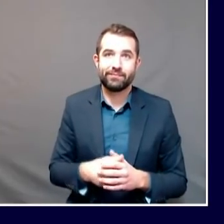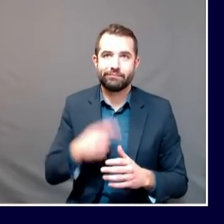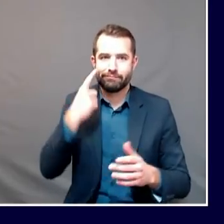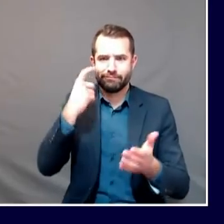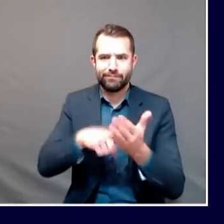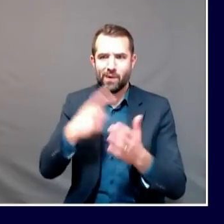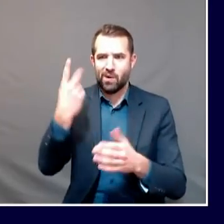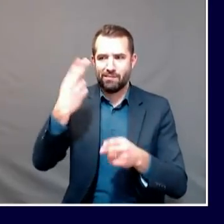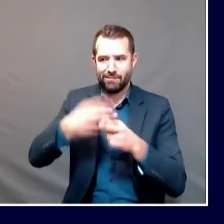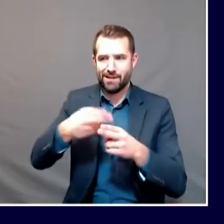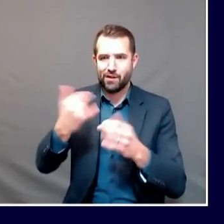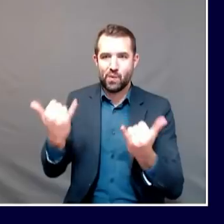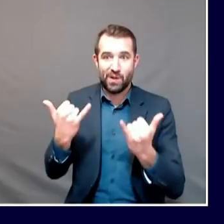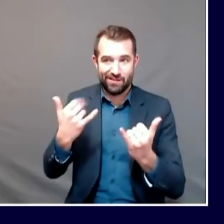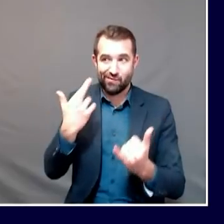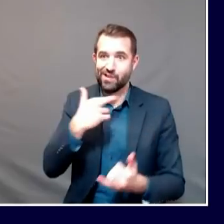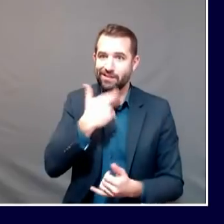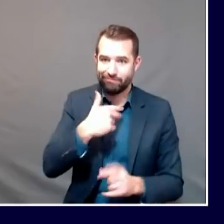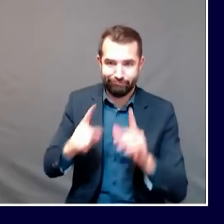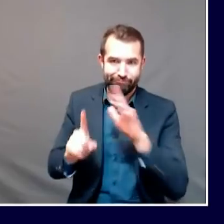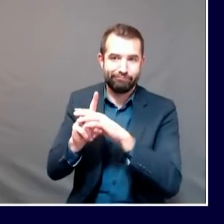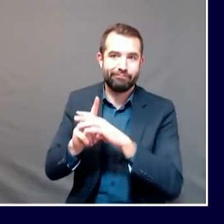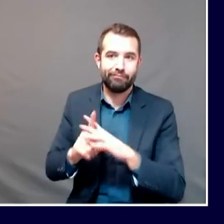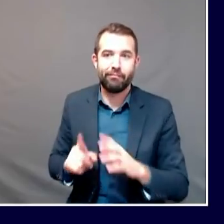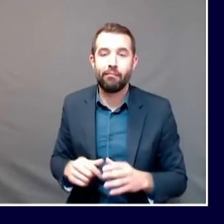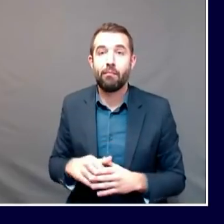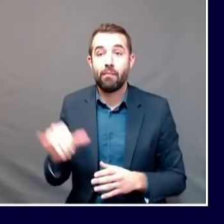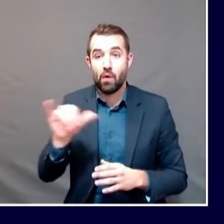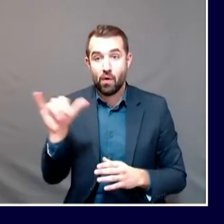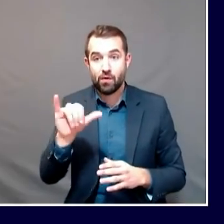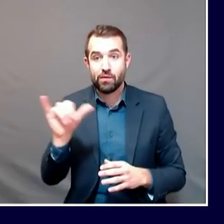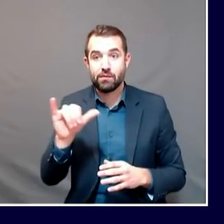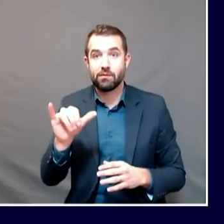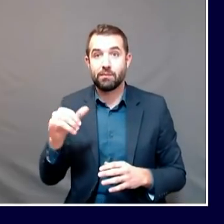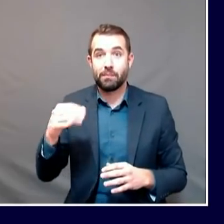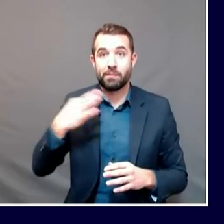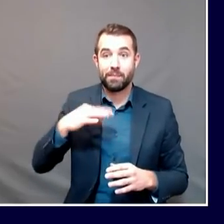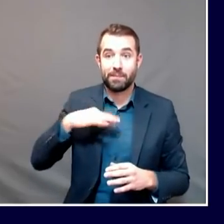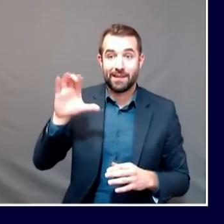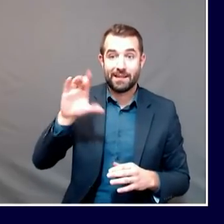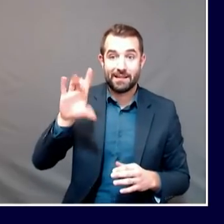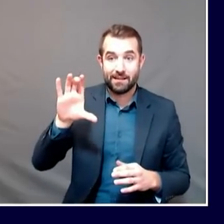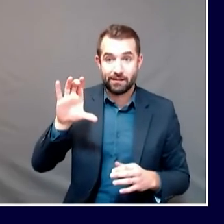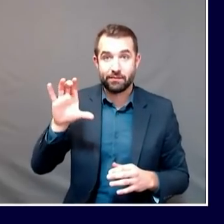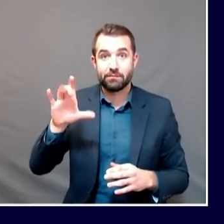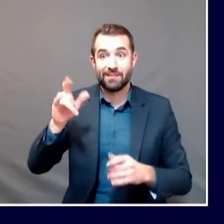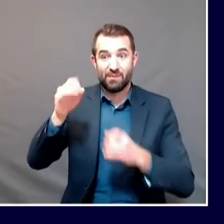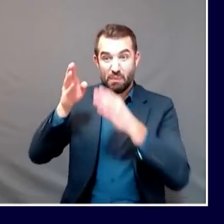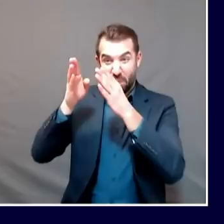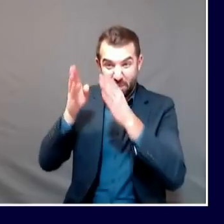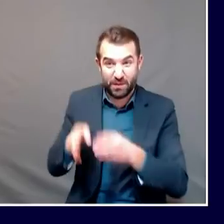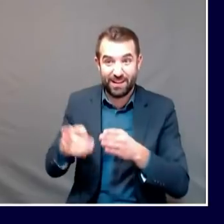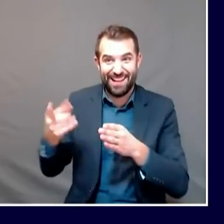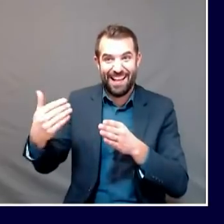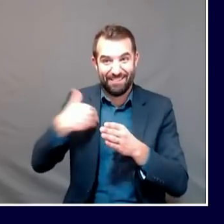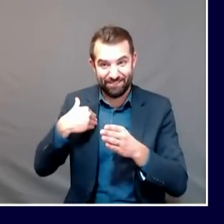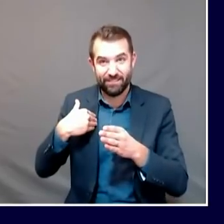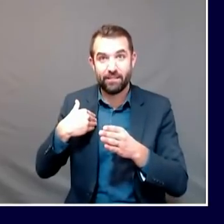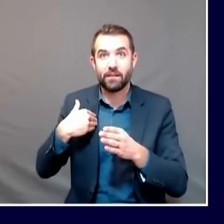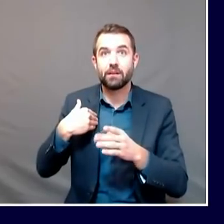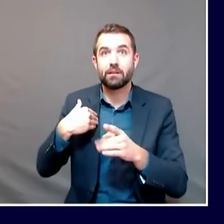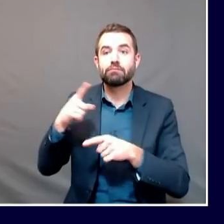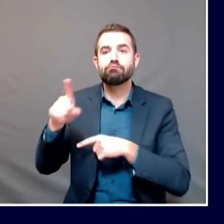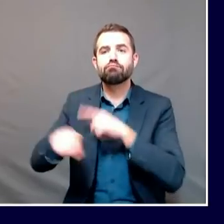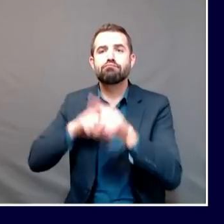however, seen that increasingly when Maine CDC contacts individuals to talk to them about where they may have been